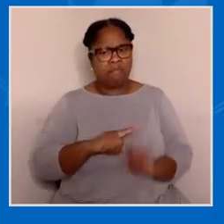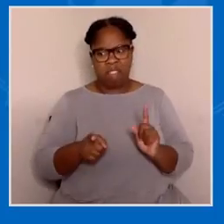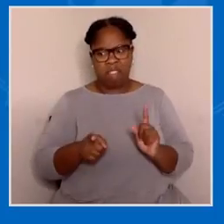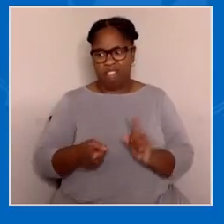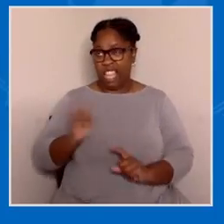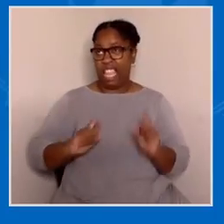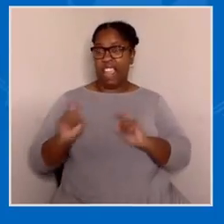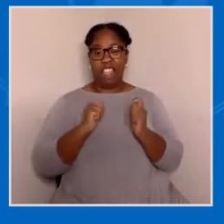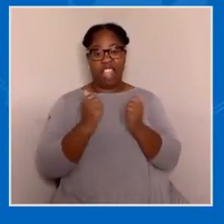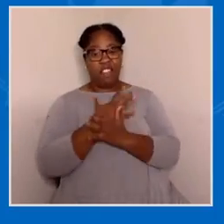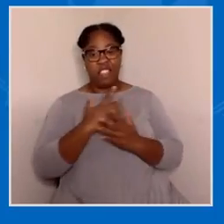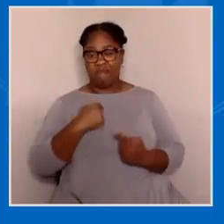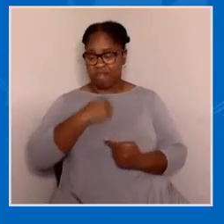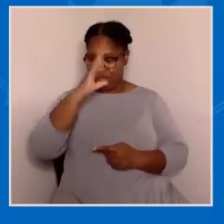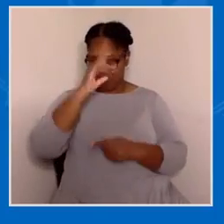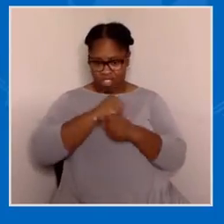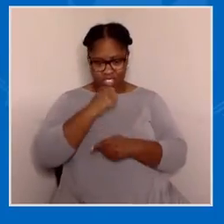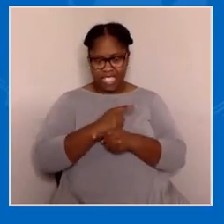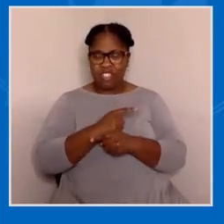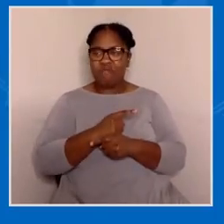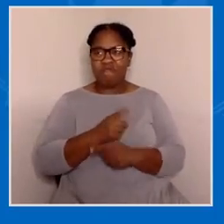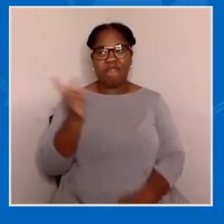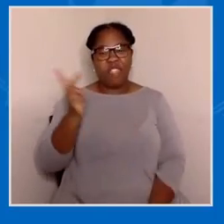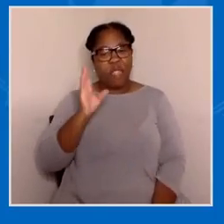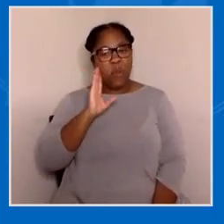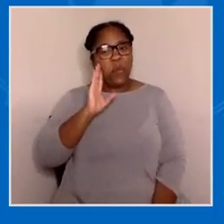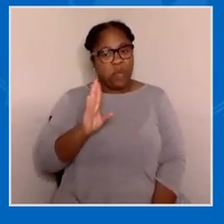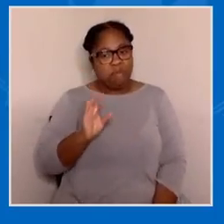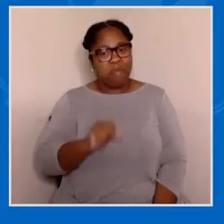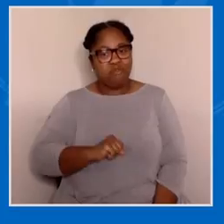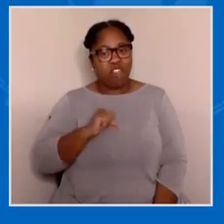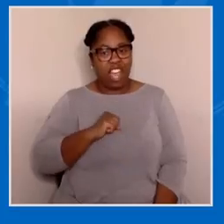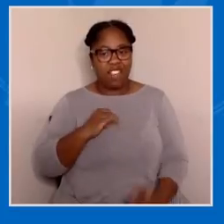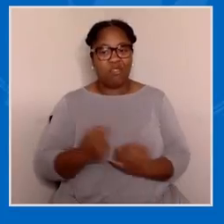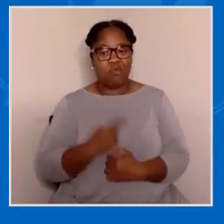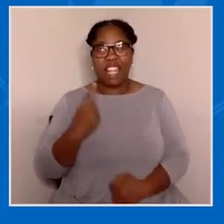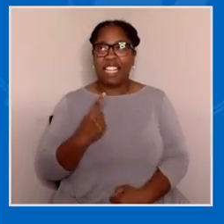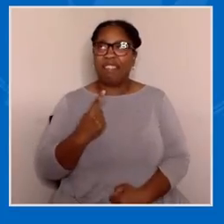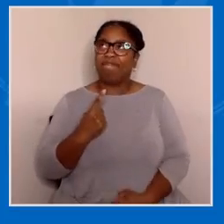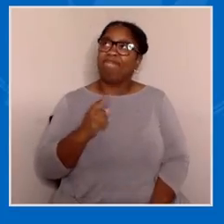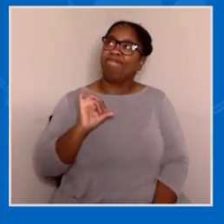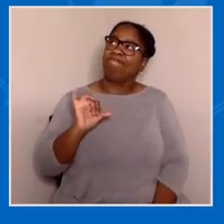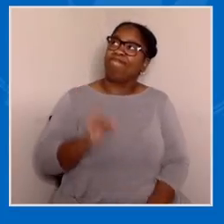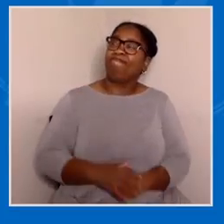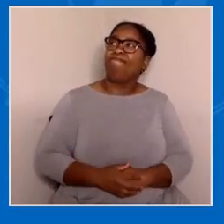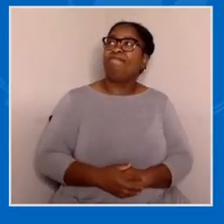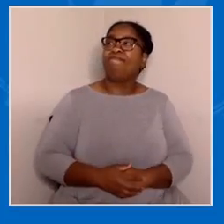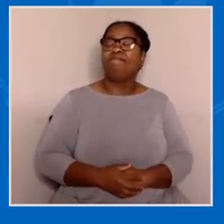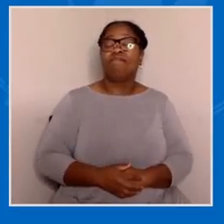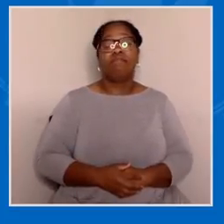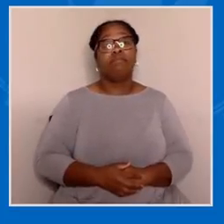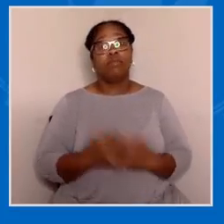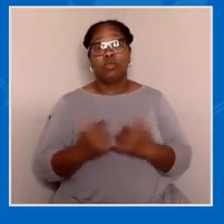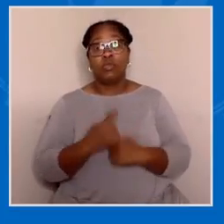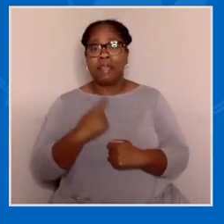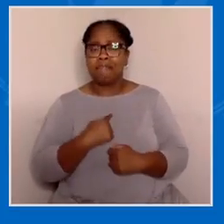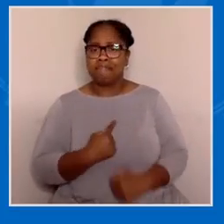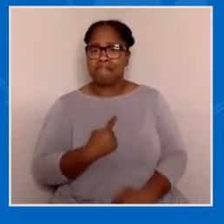I know how proud they would be of this day. On this day, I'm also missing my